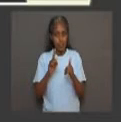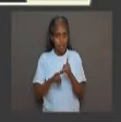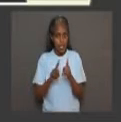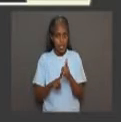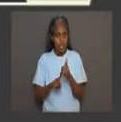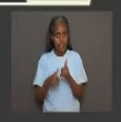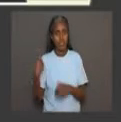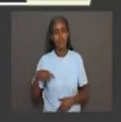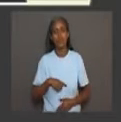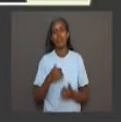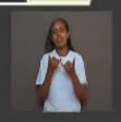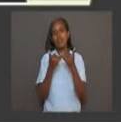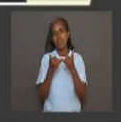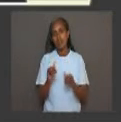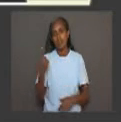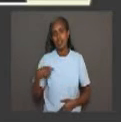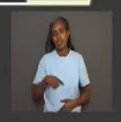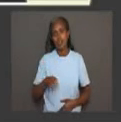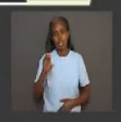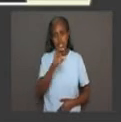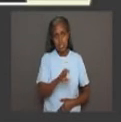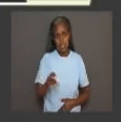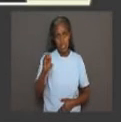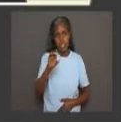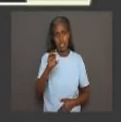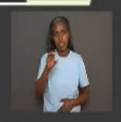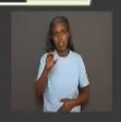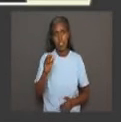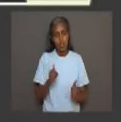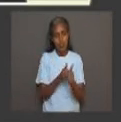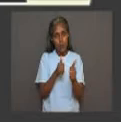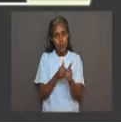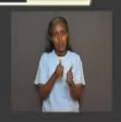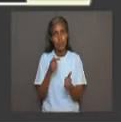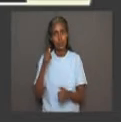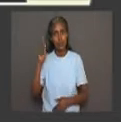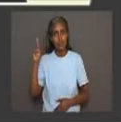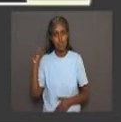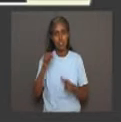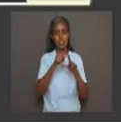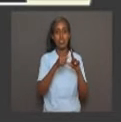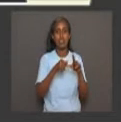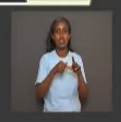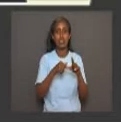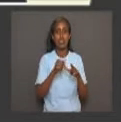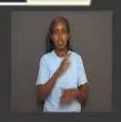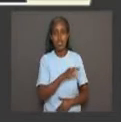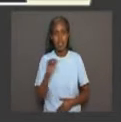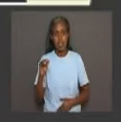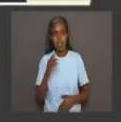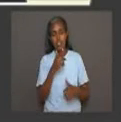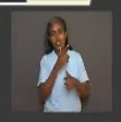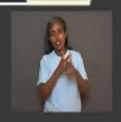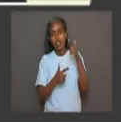Finally, we divide our circle according to these angles and